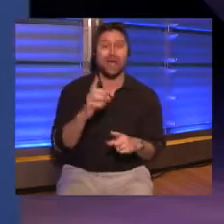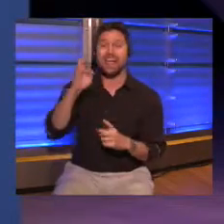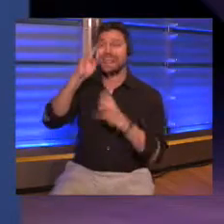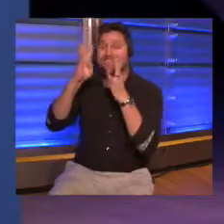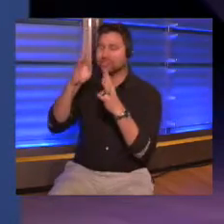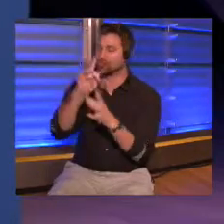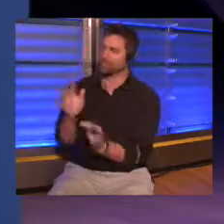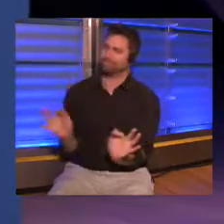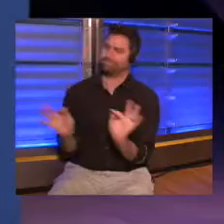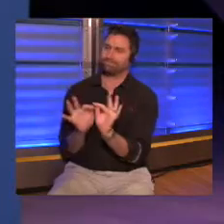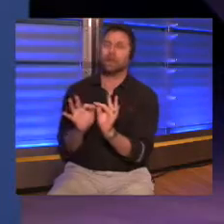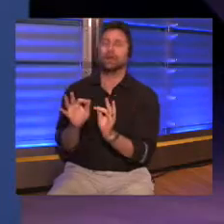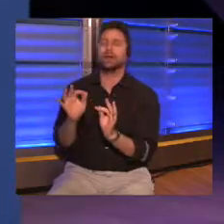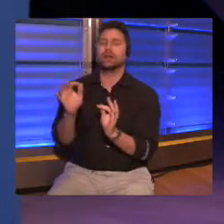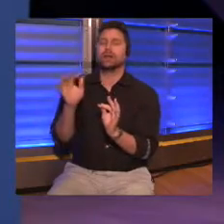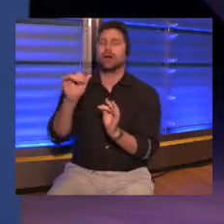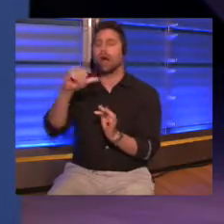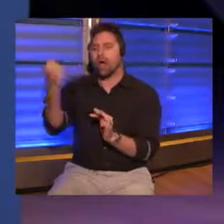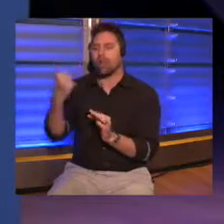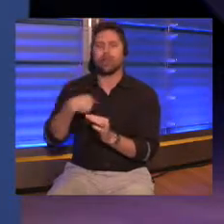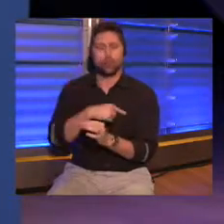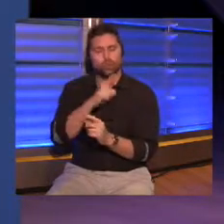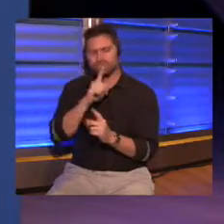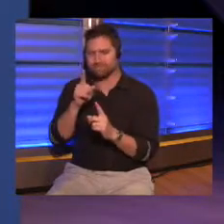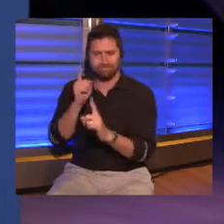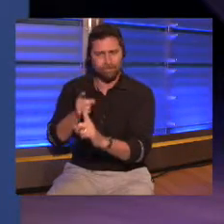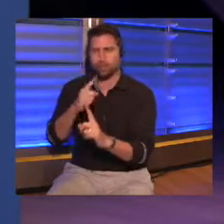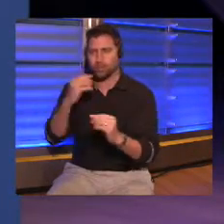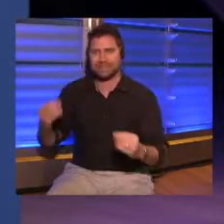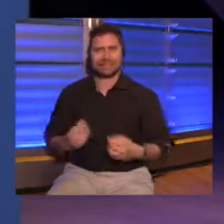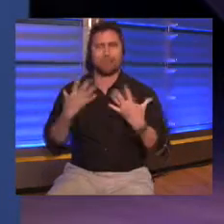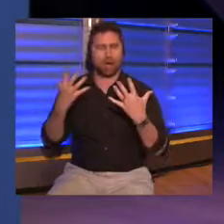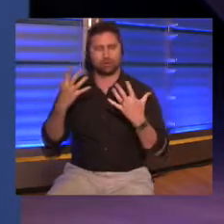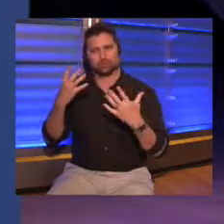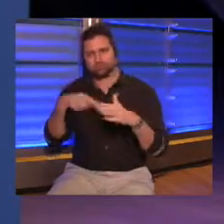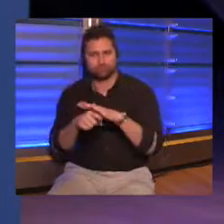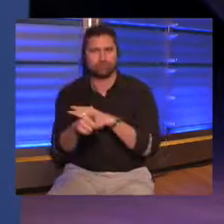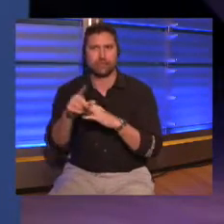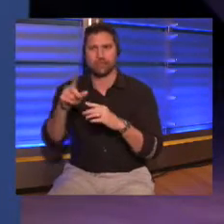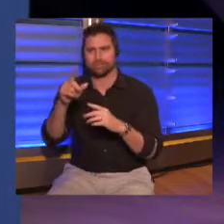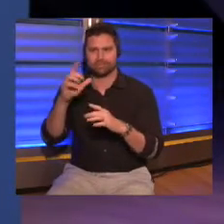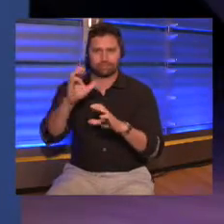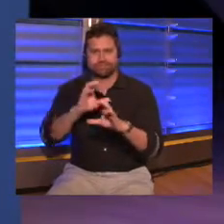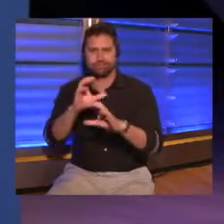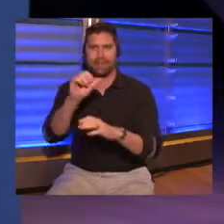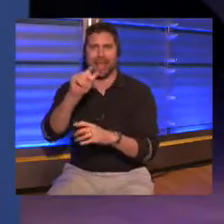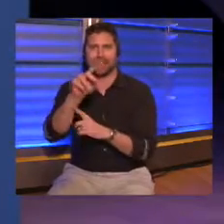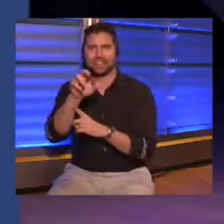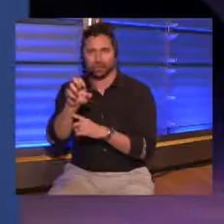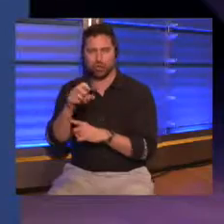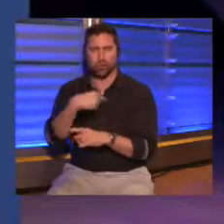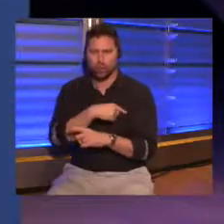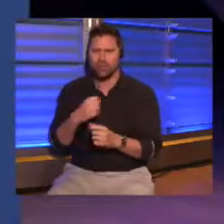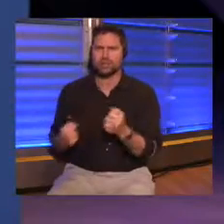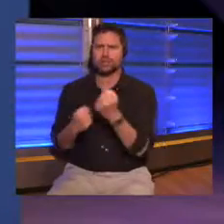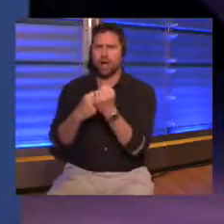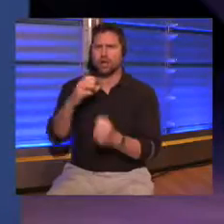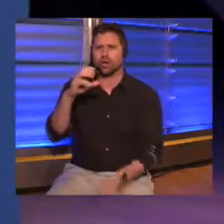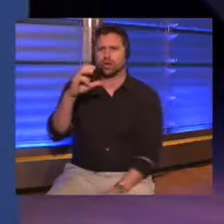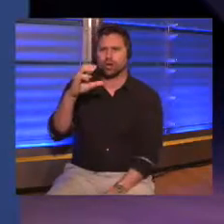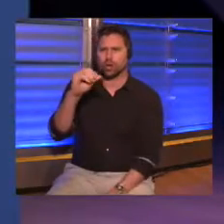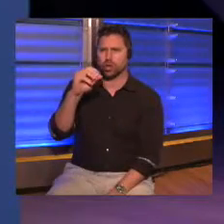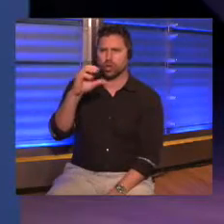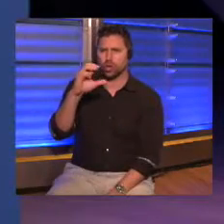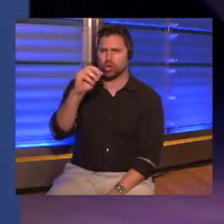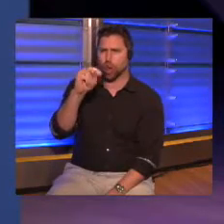other thing is we are about inspiring adventure. So we're sponsoring Kona Ironman this year. You know, the Ironman